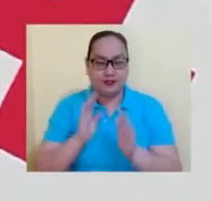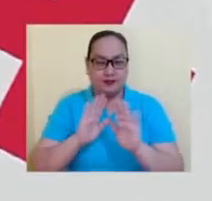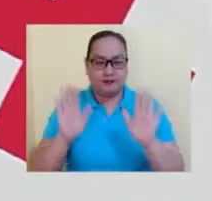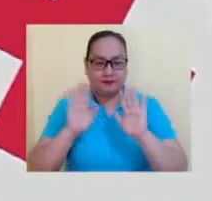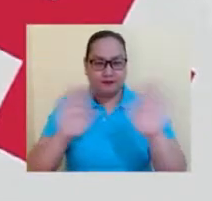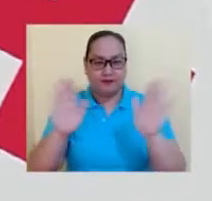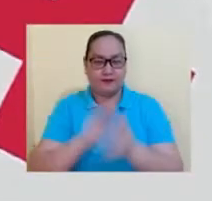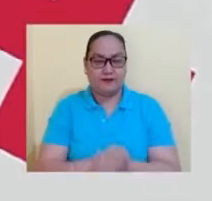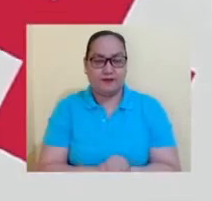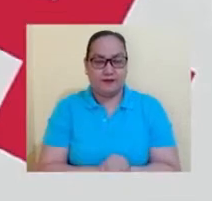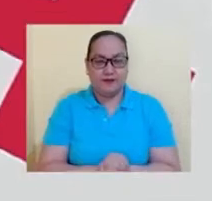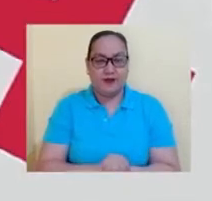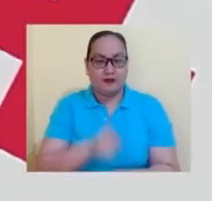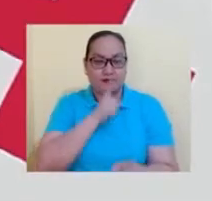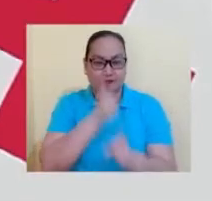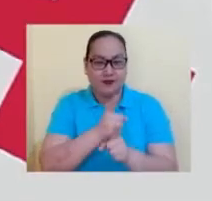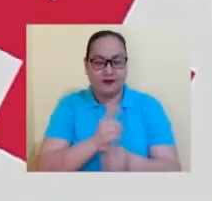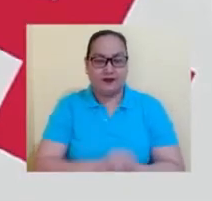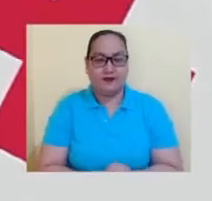Excellent! It is a fact.